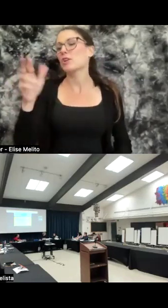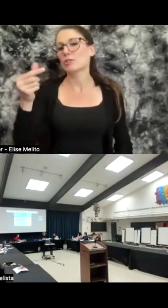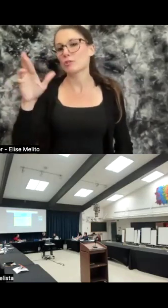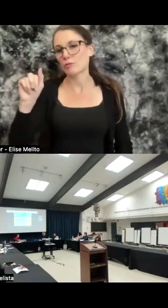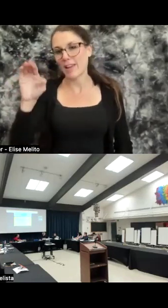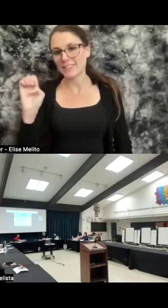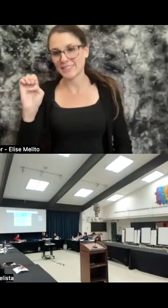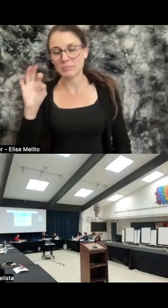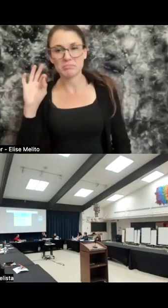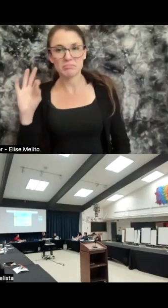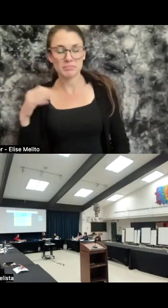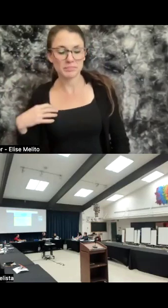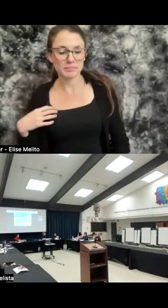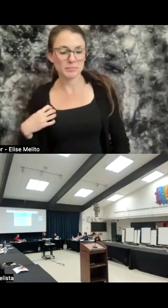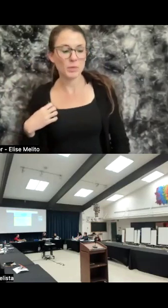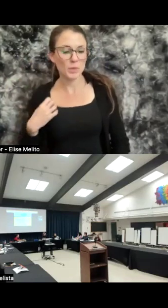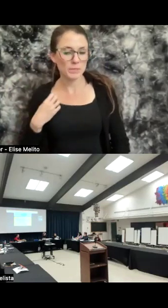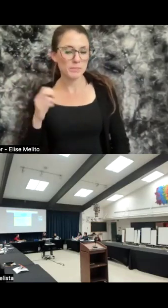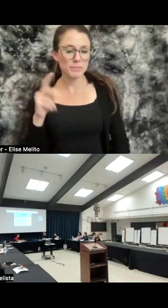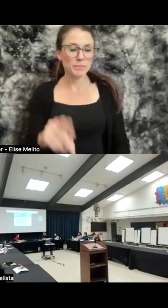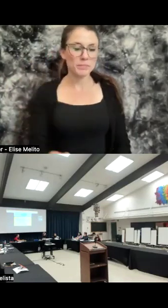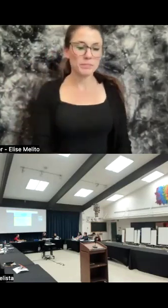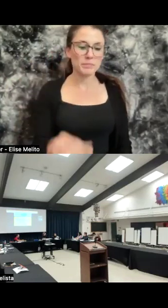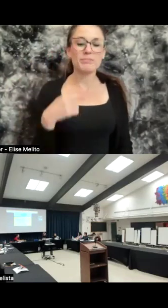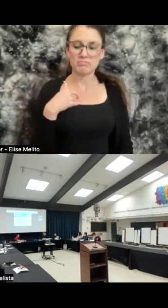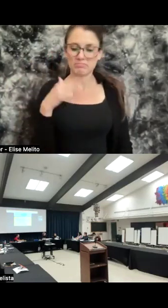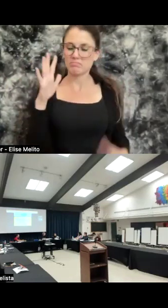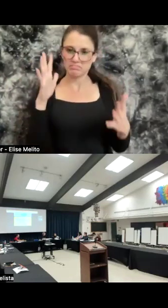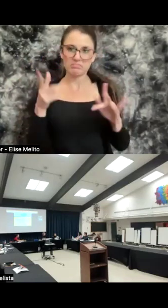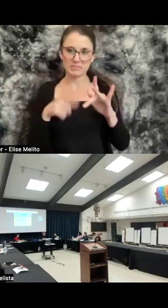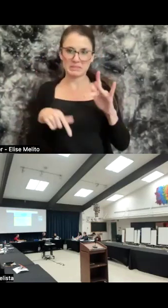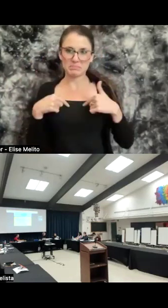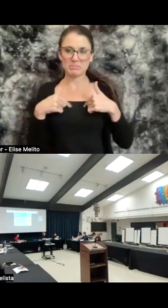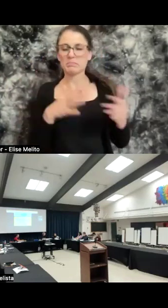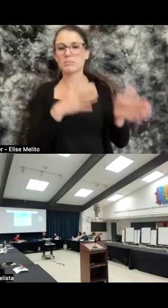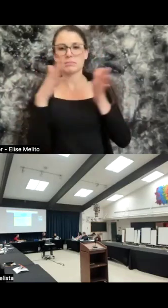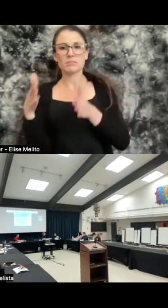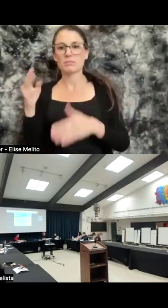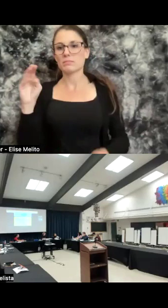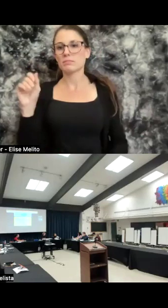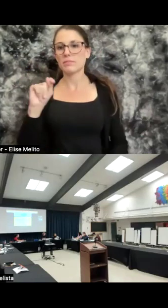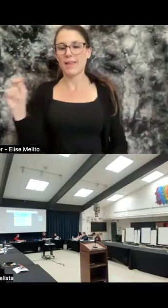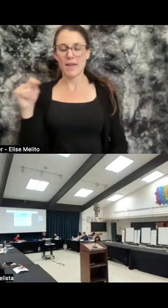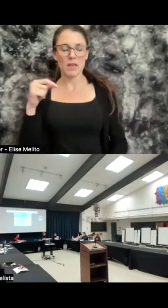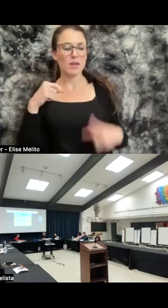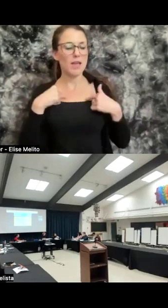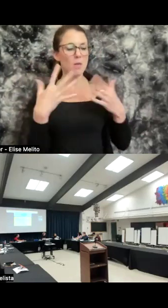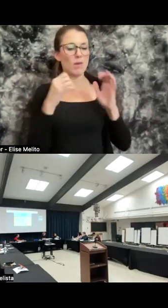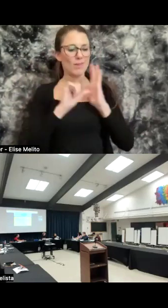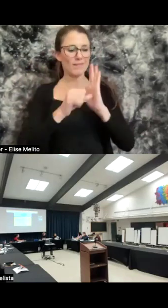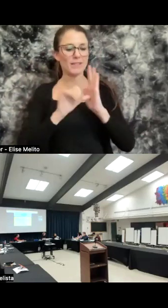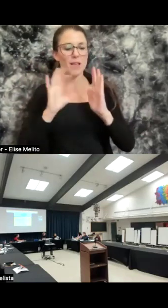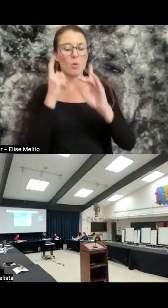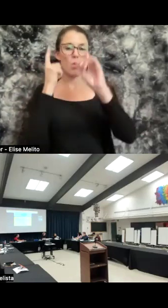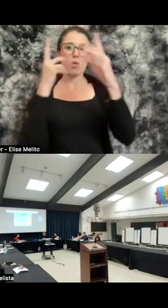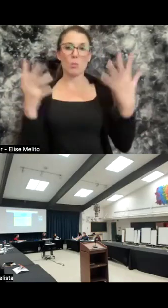Okay. And I'll pass. okay, and Matt? So I just want to reiterate that our goal is to get